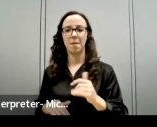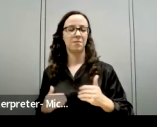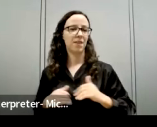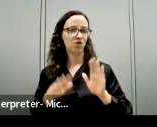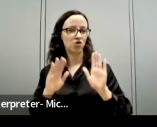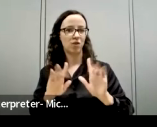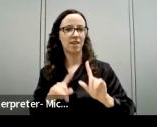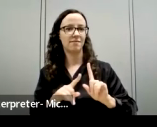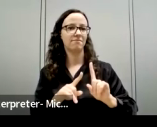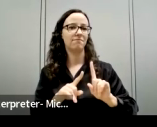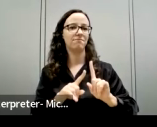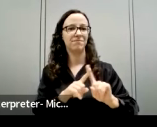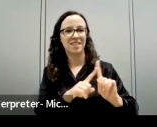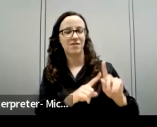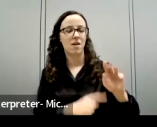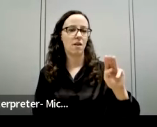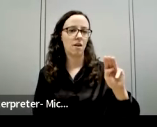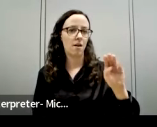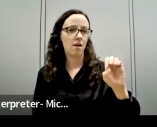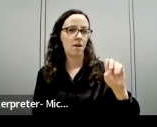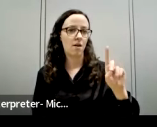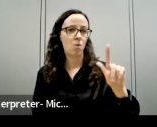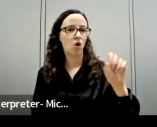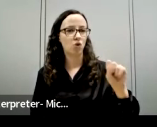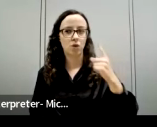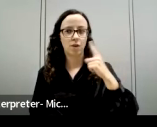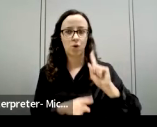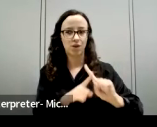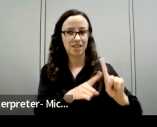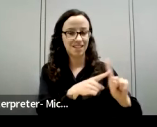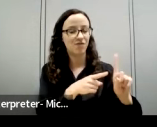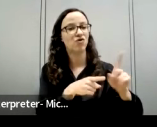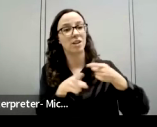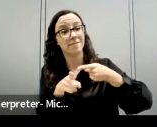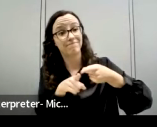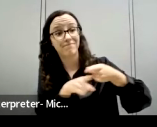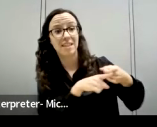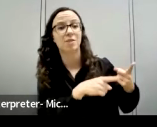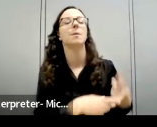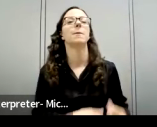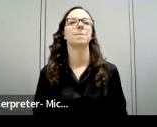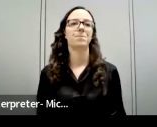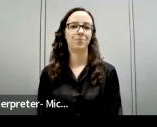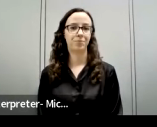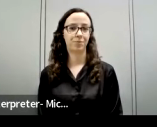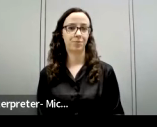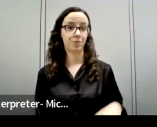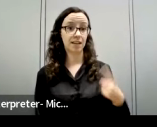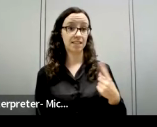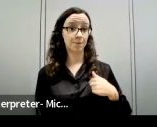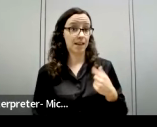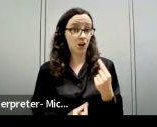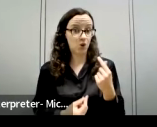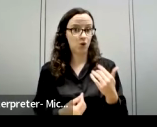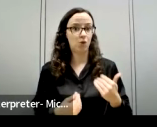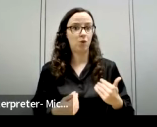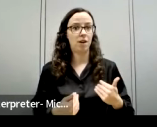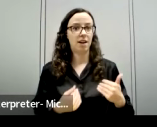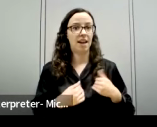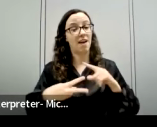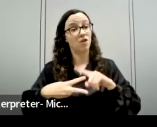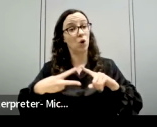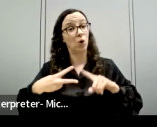different disciplines. So you can see what other instructors are already using. And so something that I do is there are 2 OERs that I really like